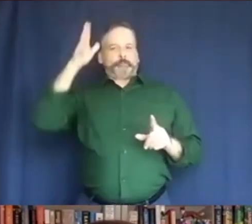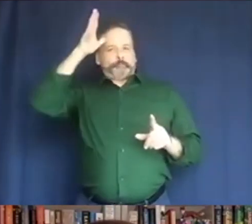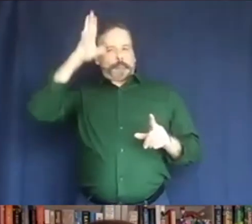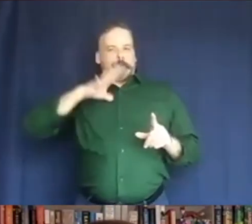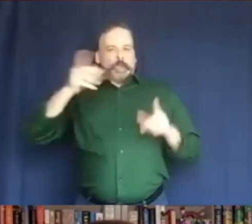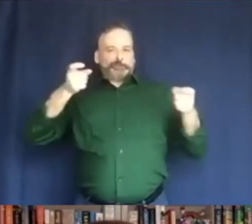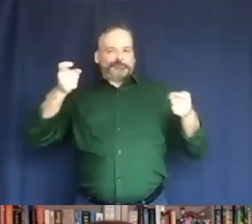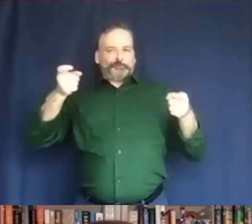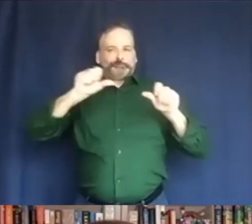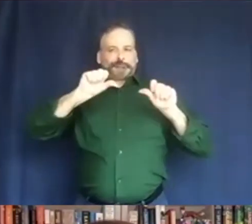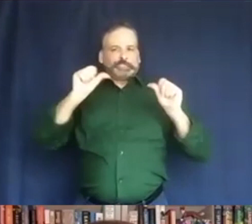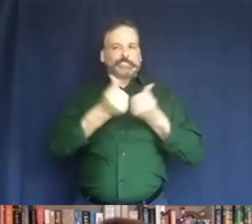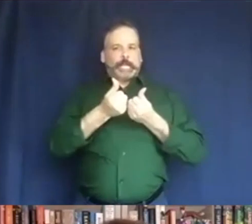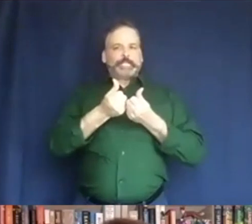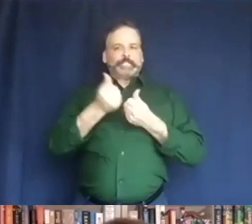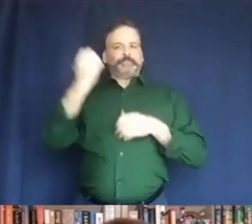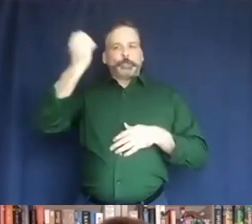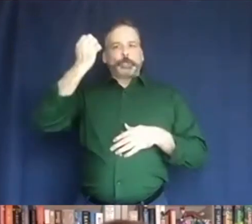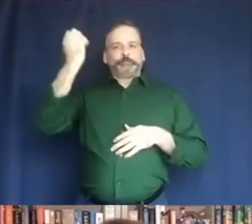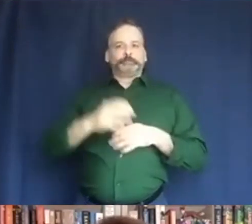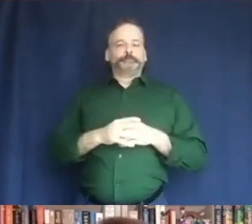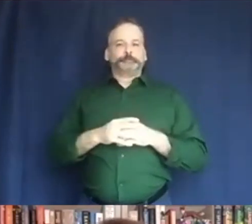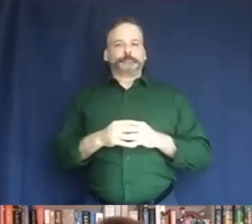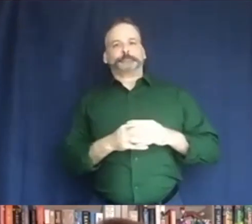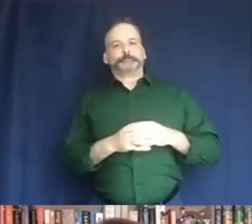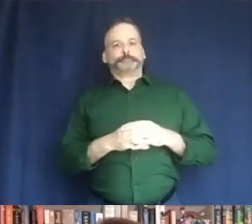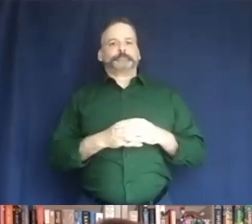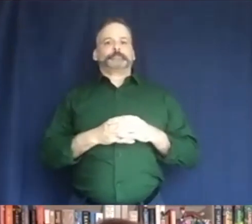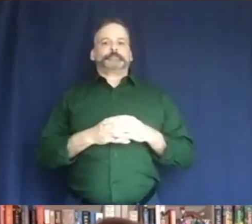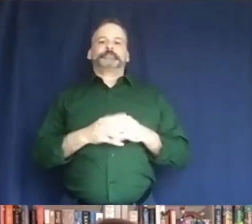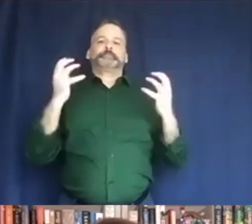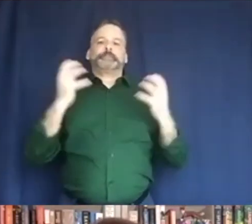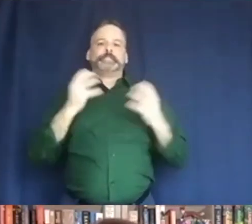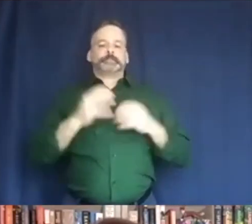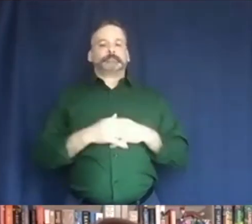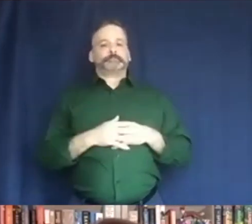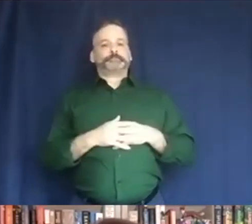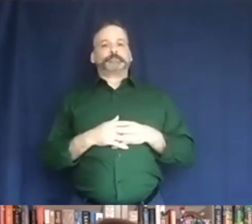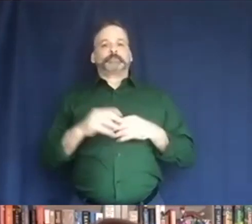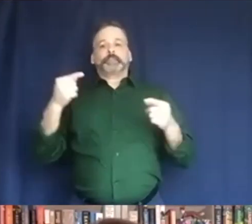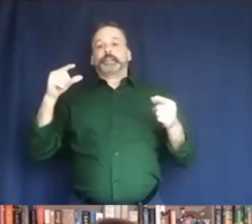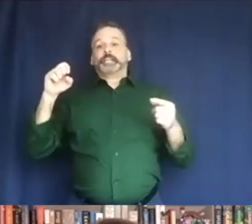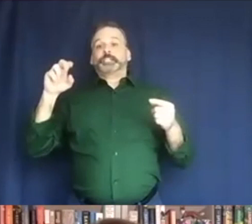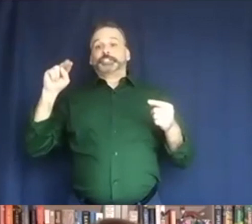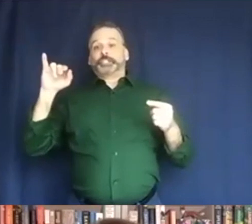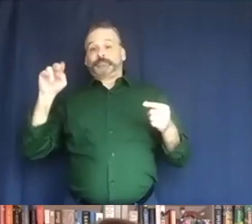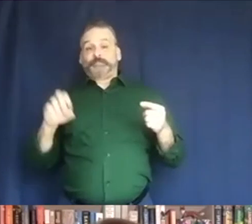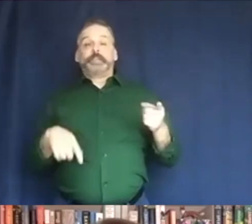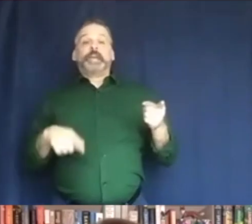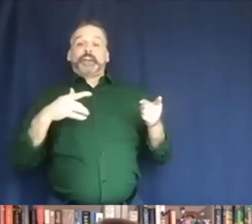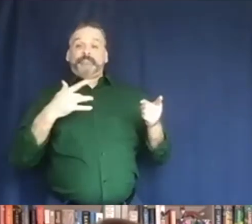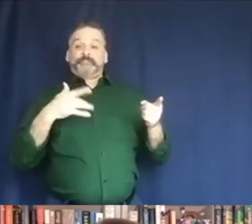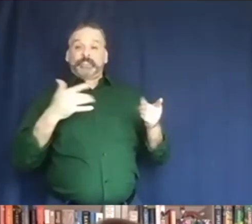societies of Europe. Amazing. I feel like a lot of times, I feel like Norse